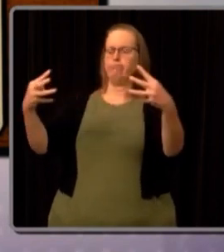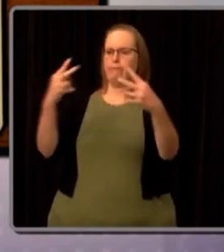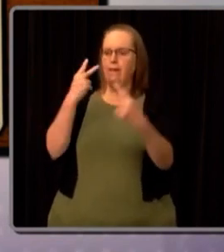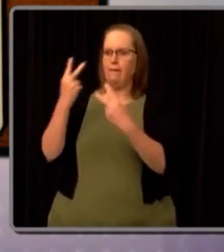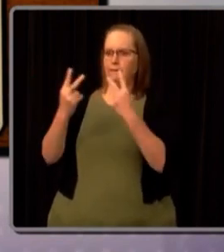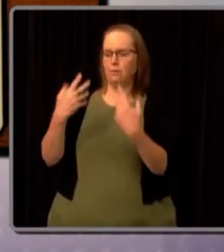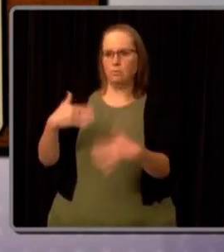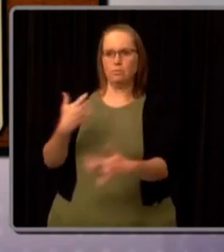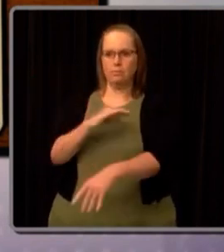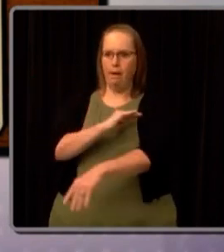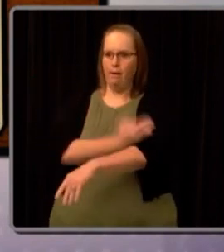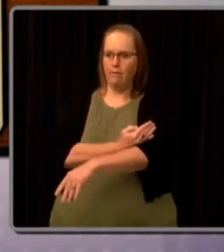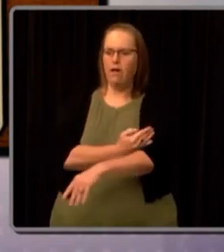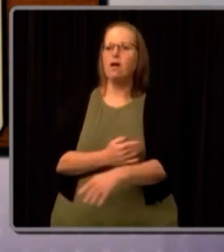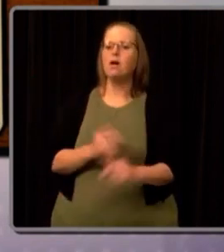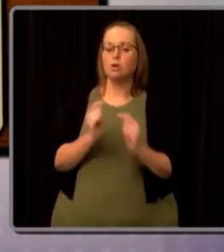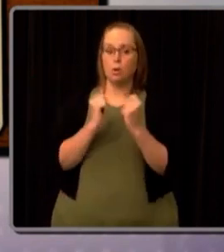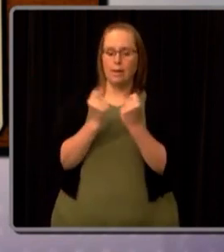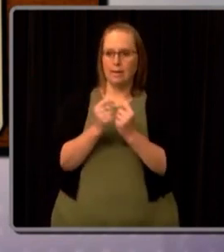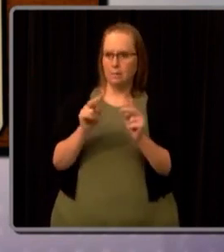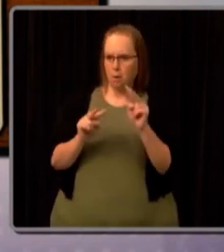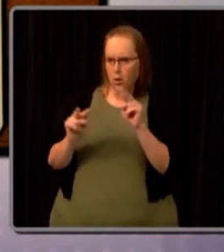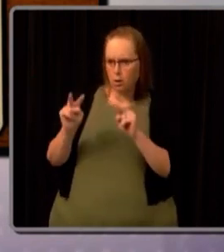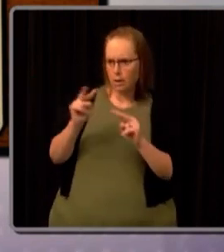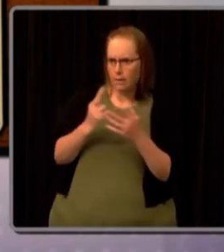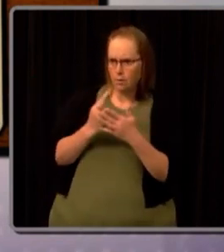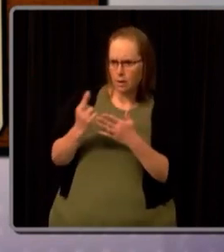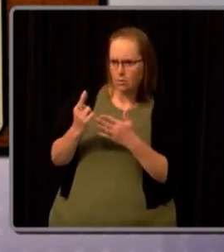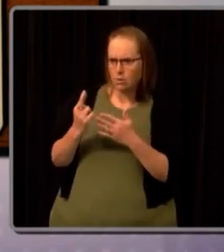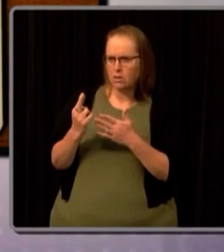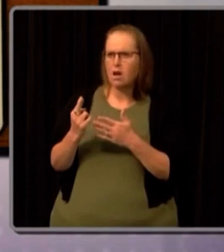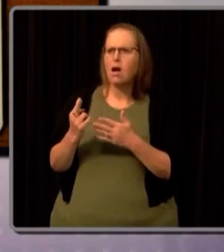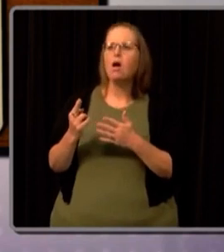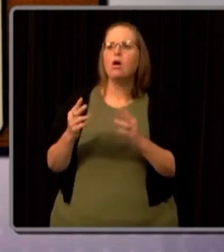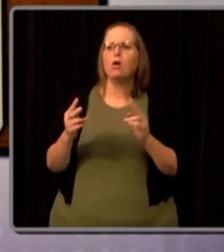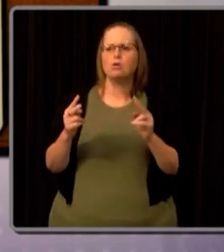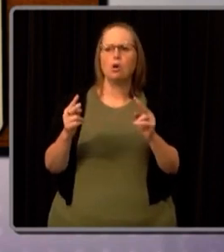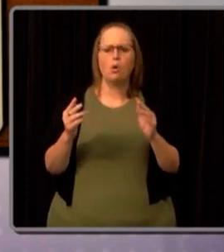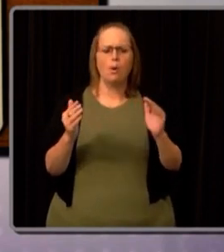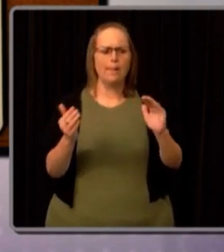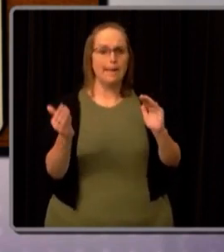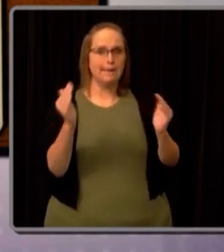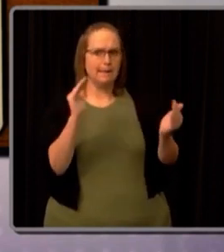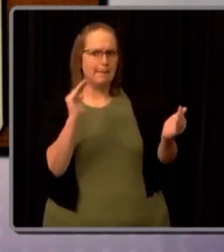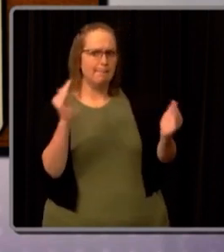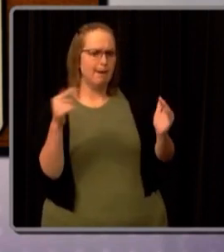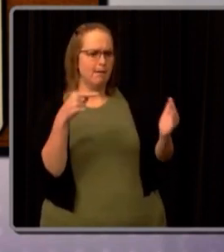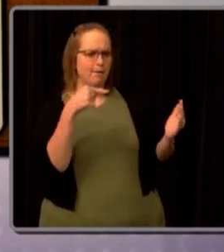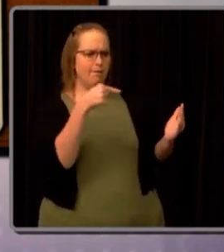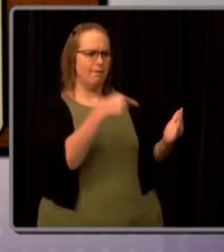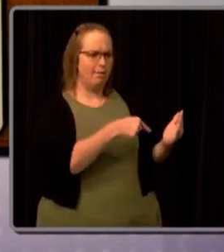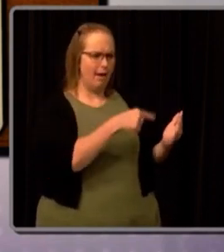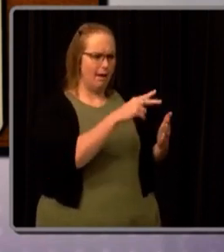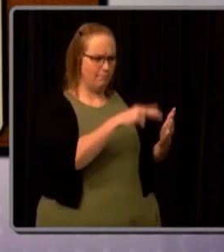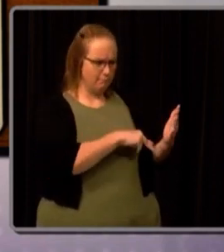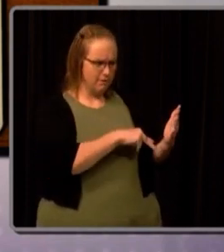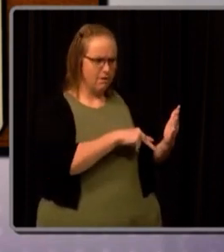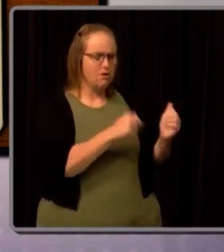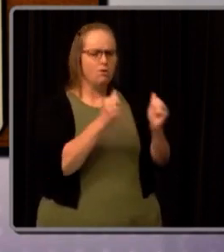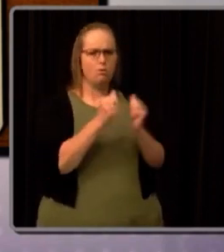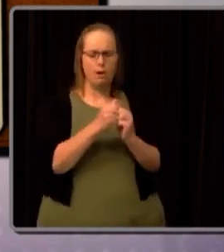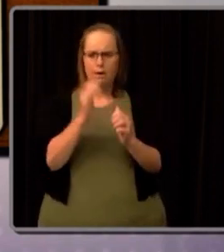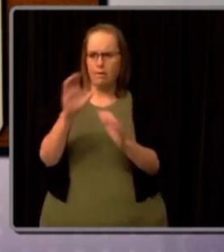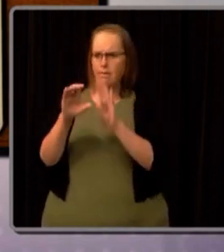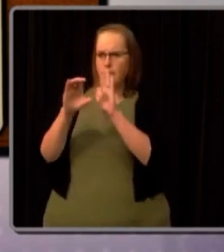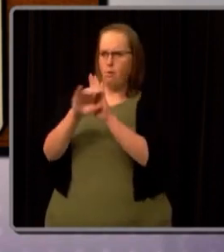do was look at the resource and say, okay, let's look at this against our portrait of a graduate. And how many of those